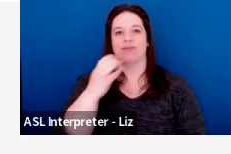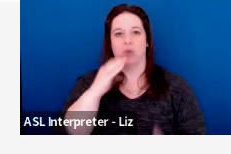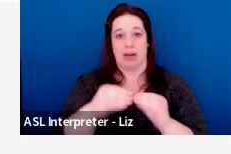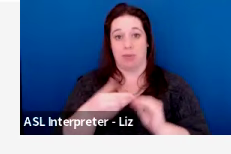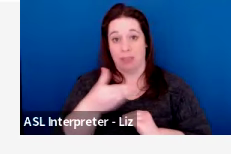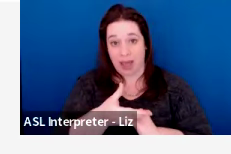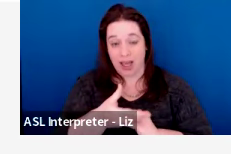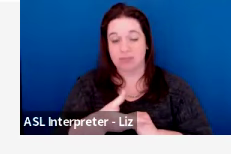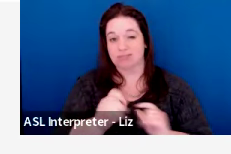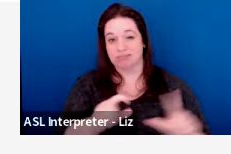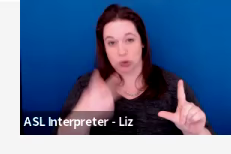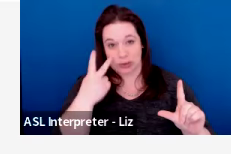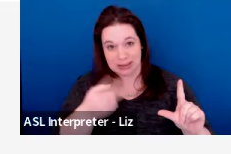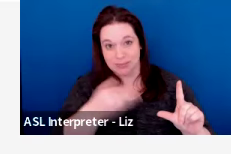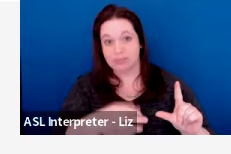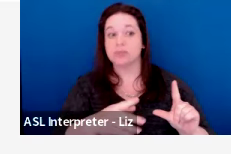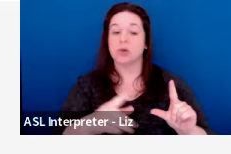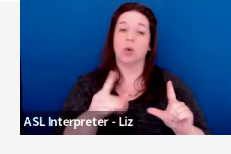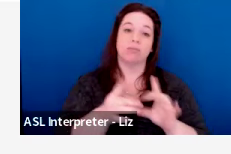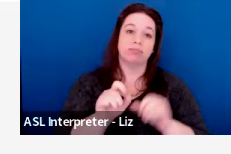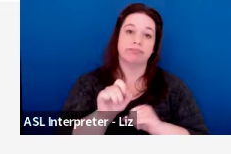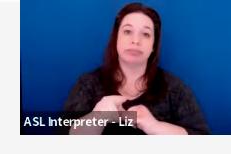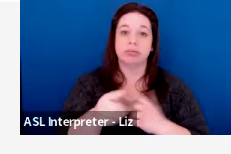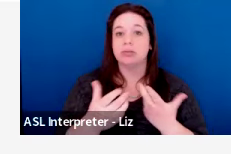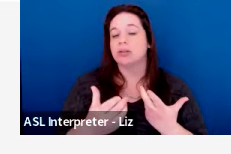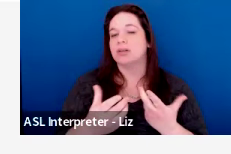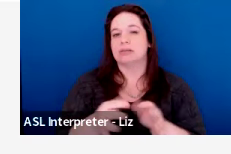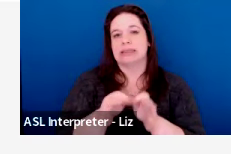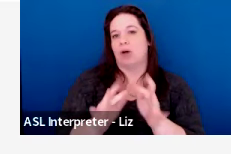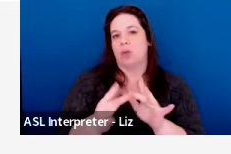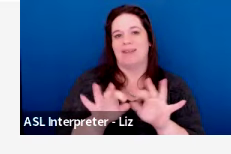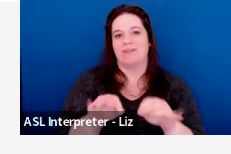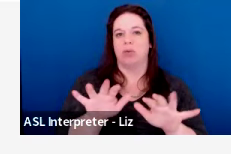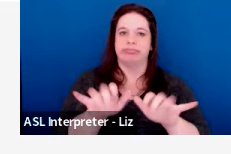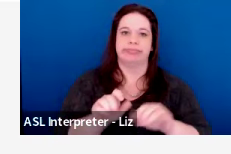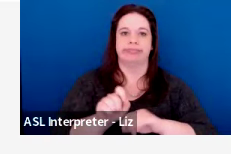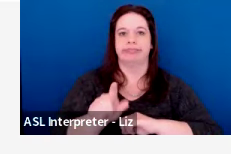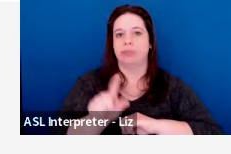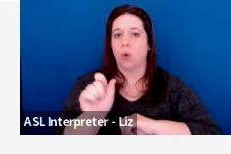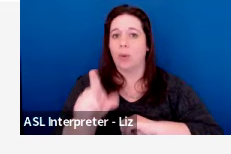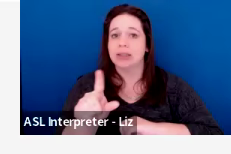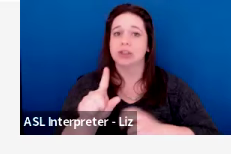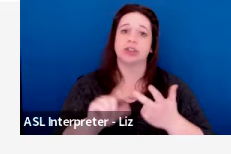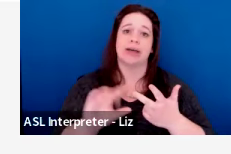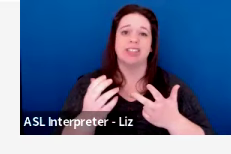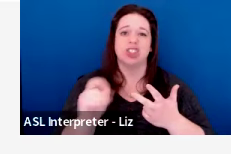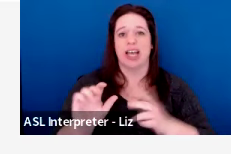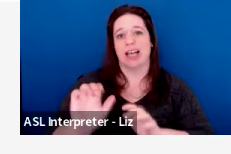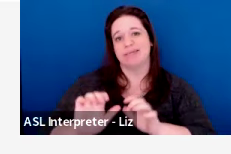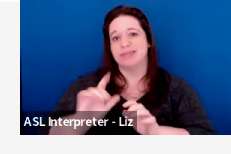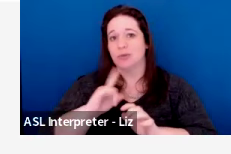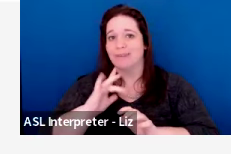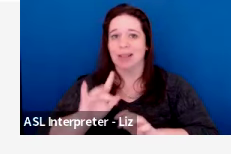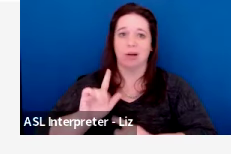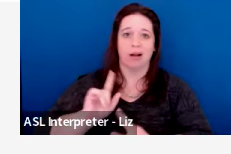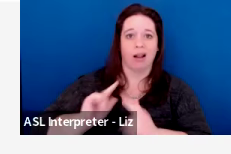here. And you can or send us a question through it's a very simple online form. We now also have a chat feature available as well.